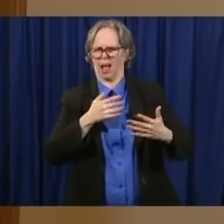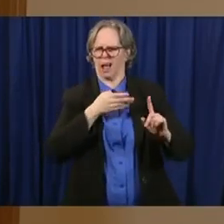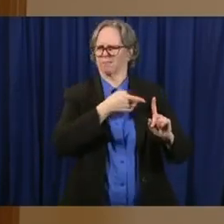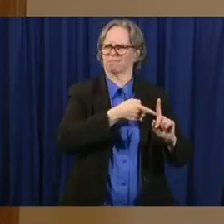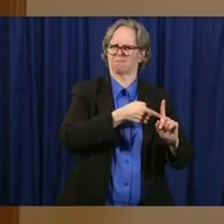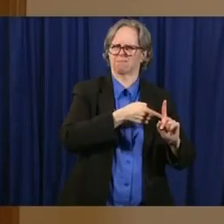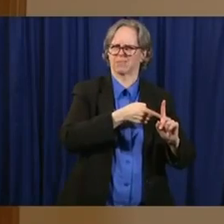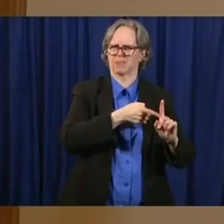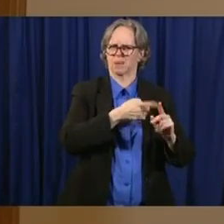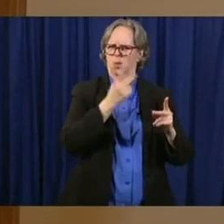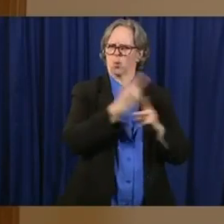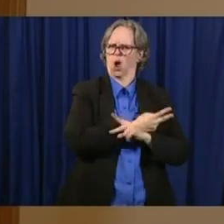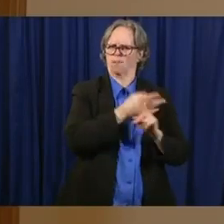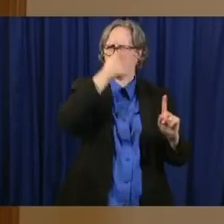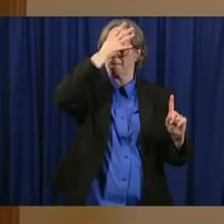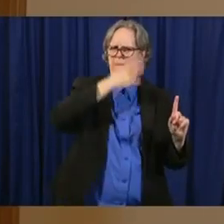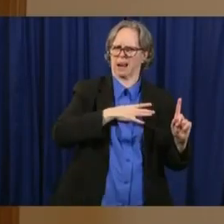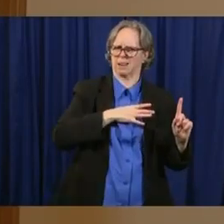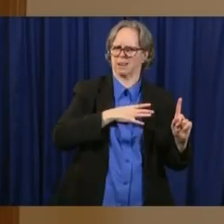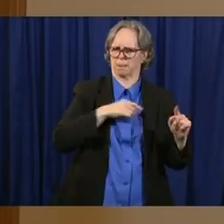Next slide.